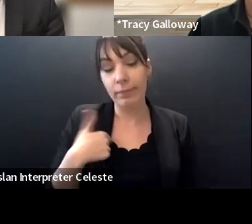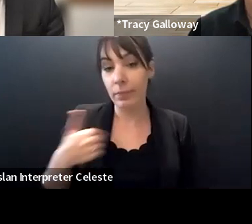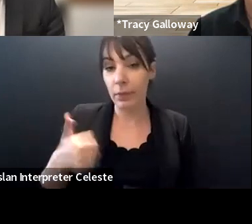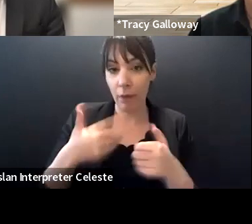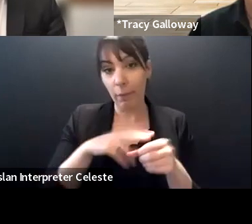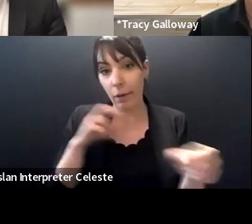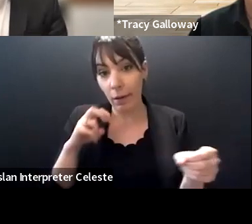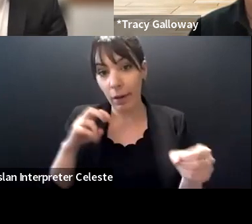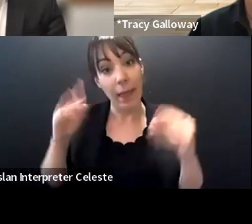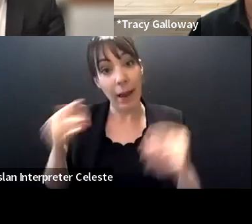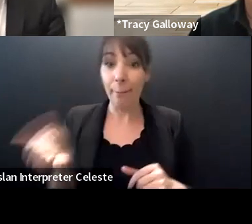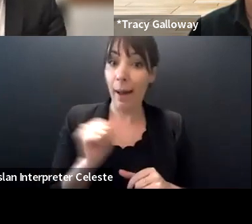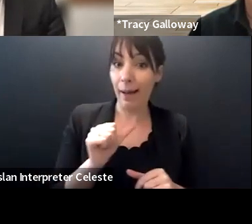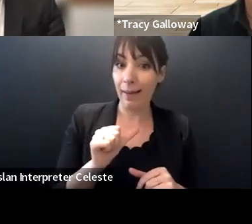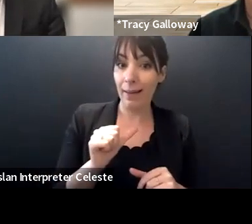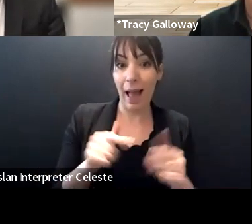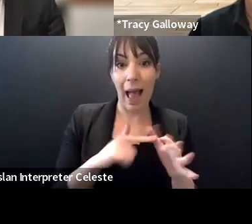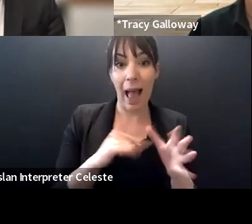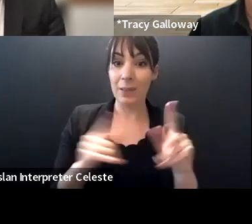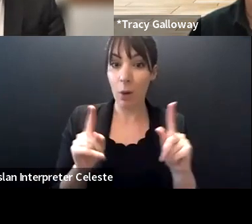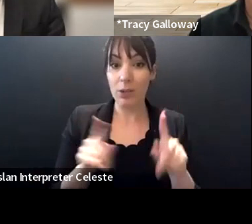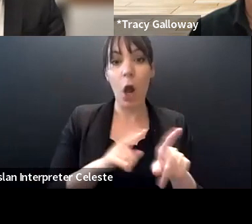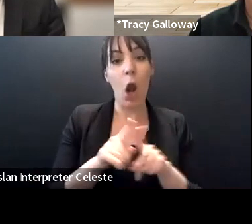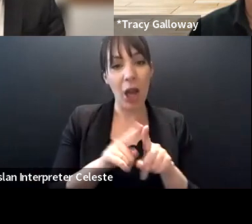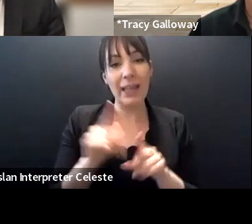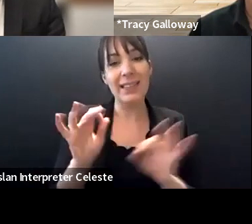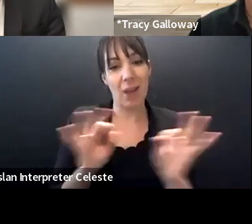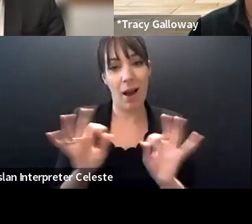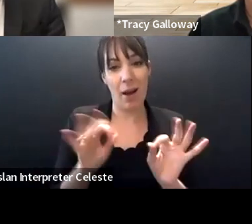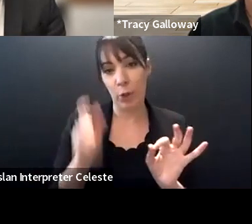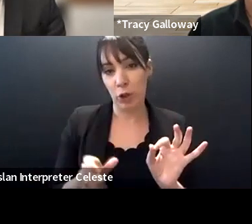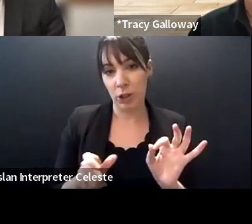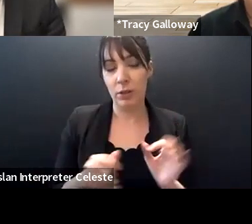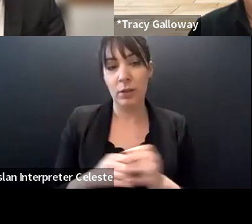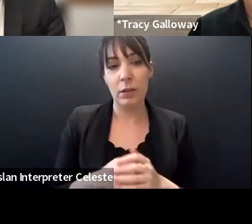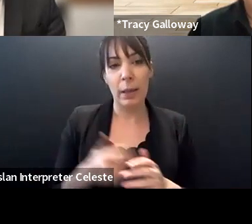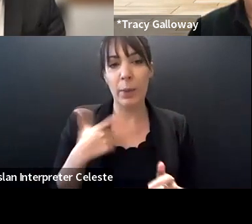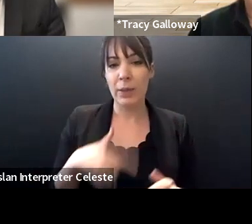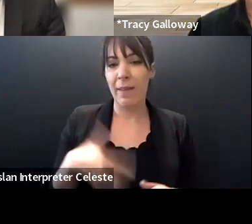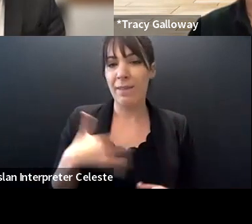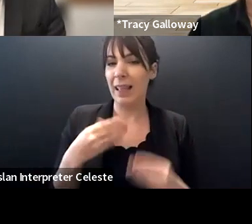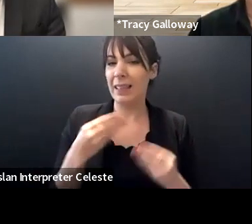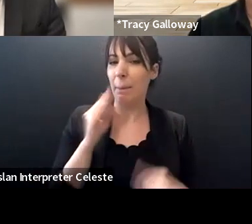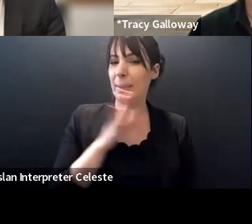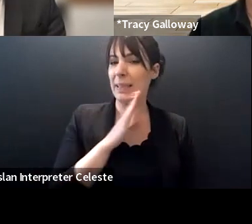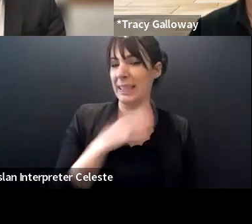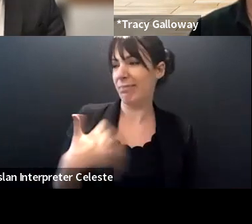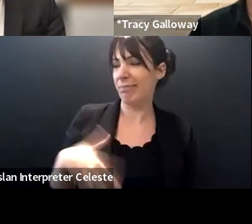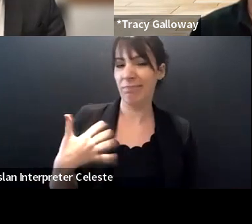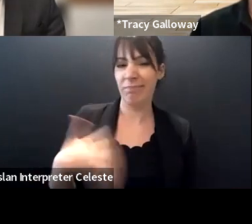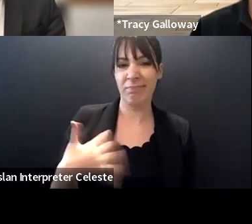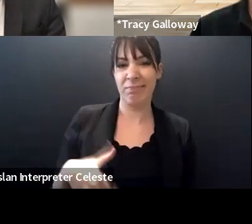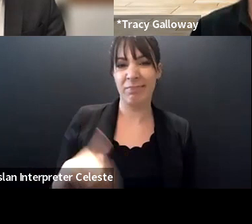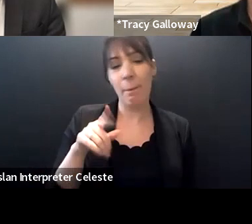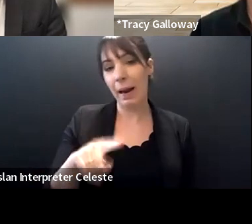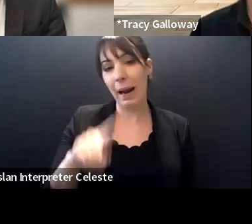designer because I felt like there was an opportunity there that I'd missed something. I couldn't do it while I was in the heat